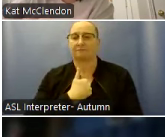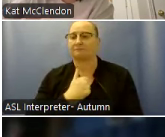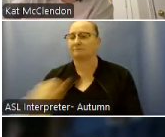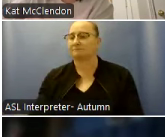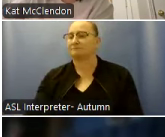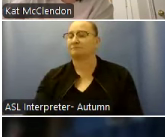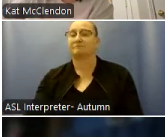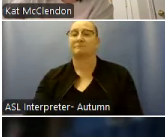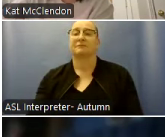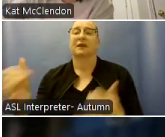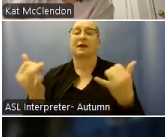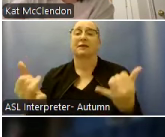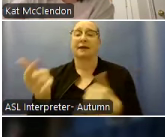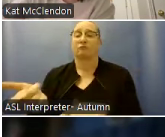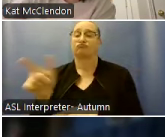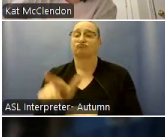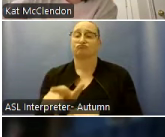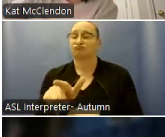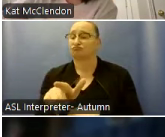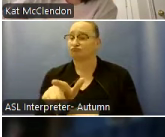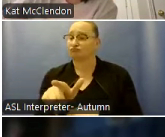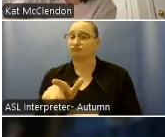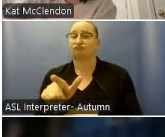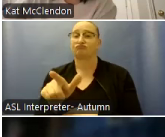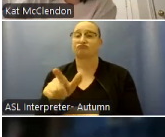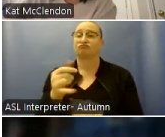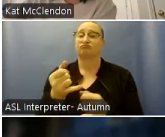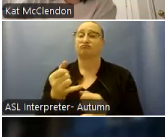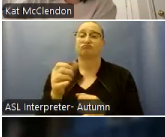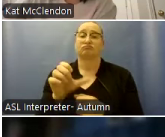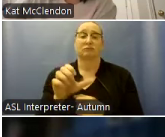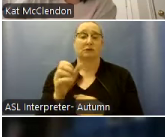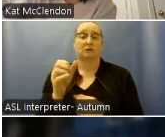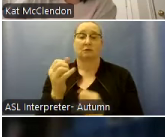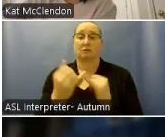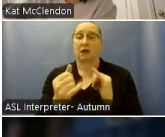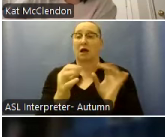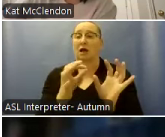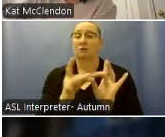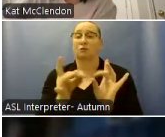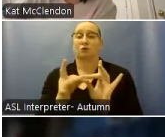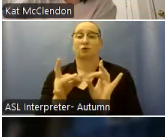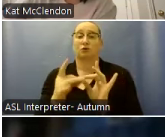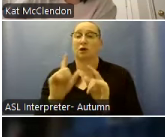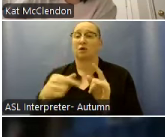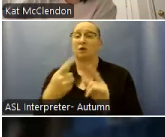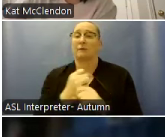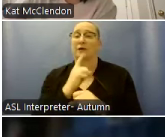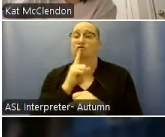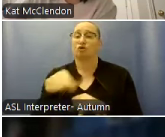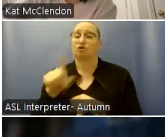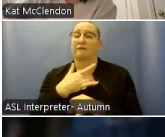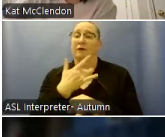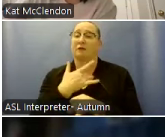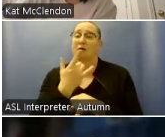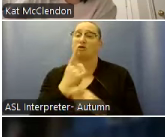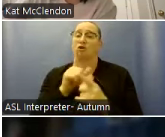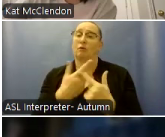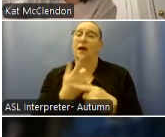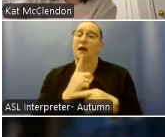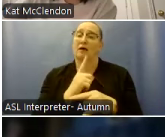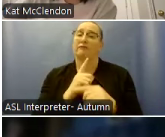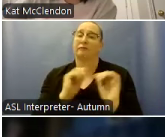And now we'll turn it back over. Youth Council members, any last words? always want to make sure you feel like you have a platform,